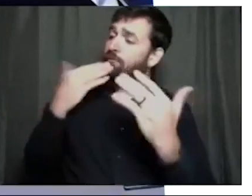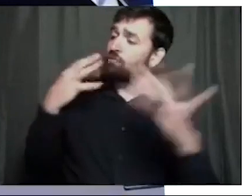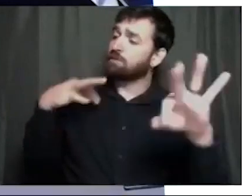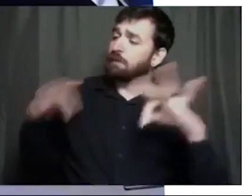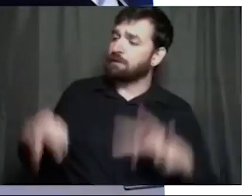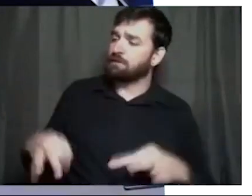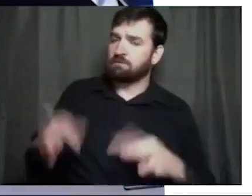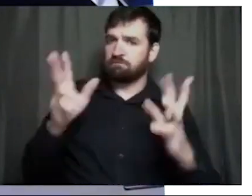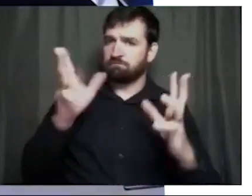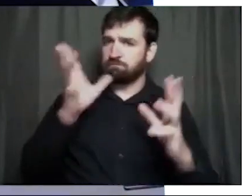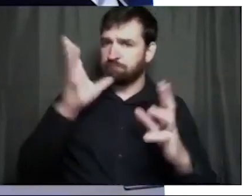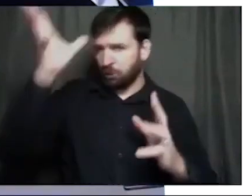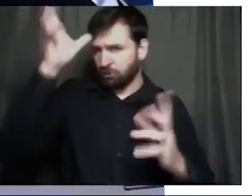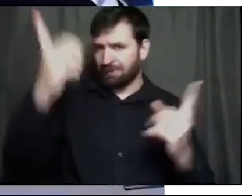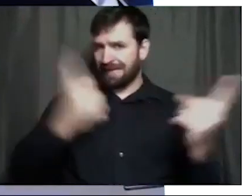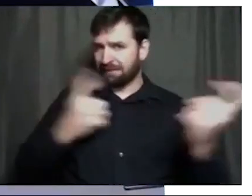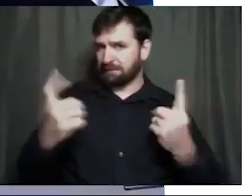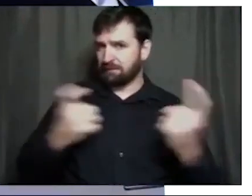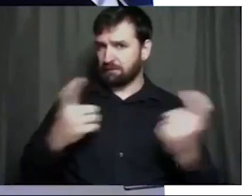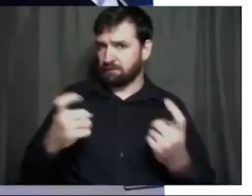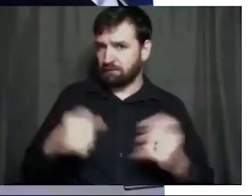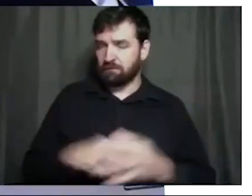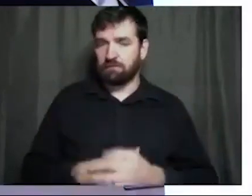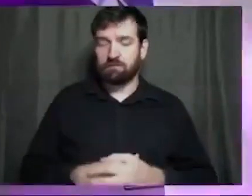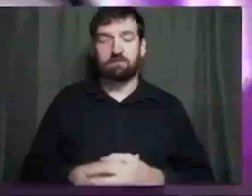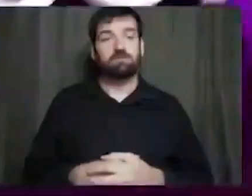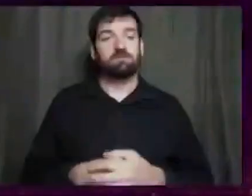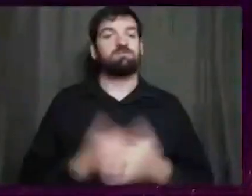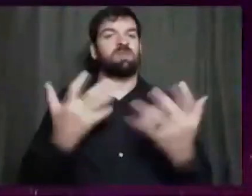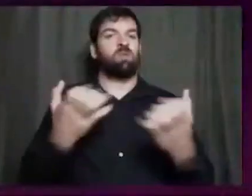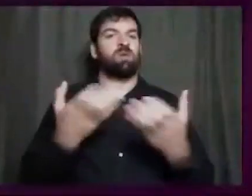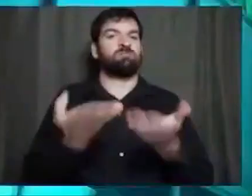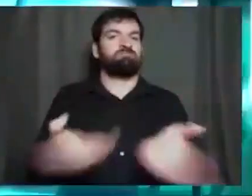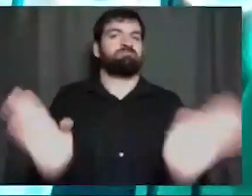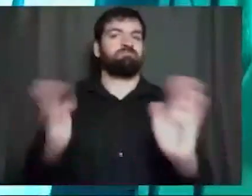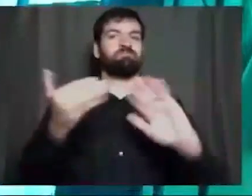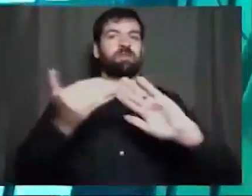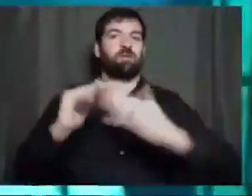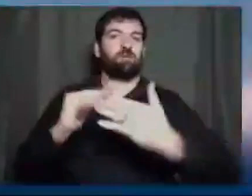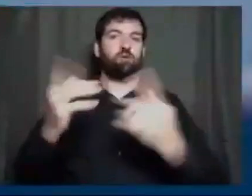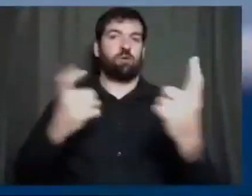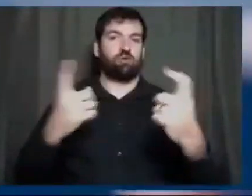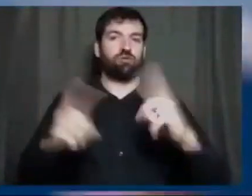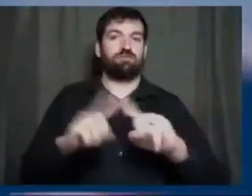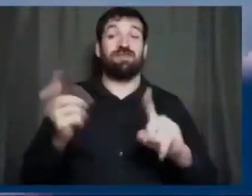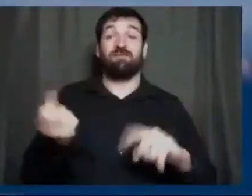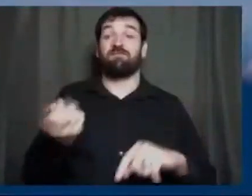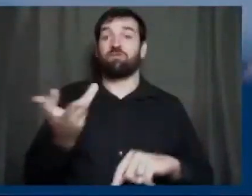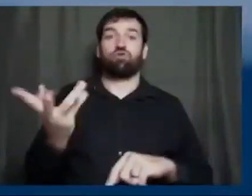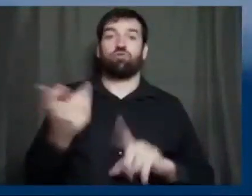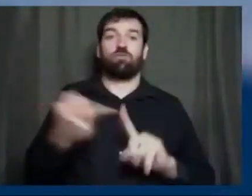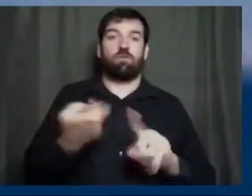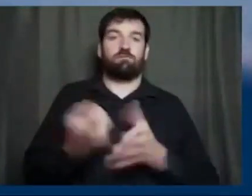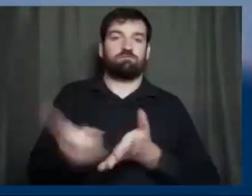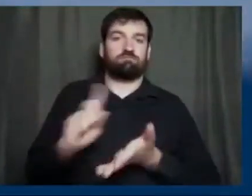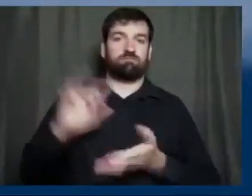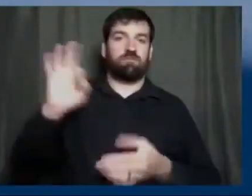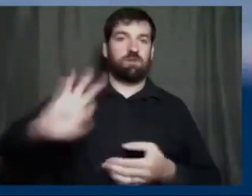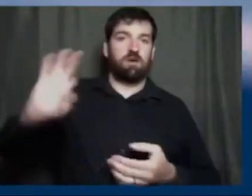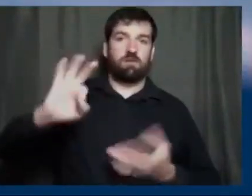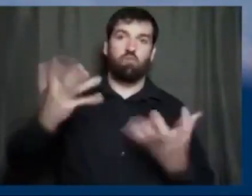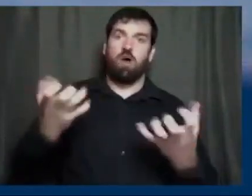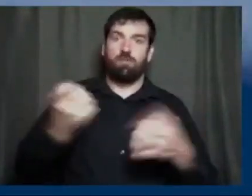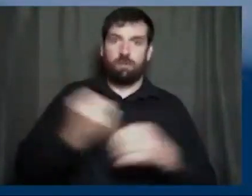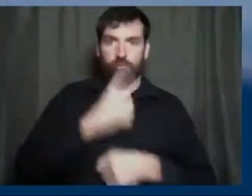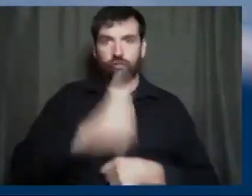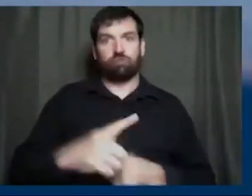coming up in our questions. So I do want to get to our community questions, but we have a few that came in from Friday that they were really wanting to make sure that we talked to